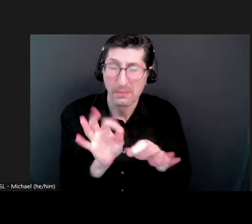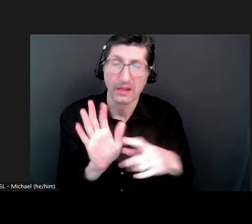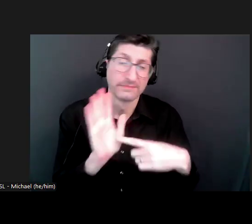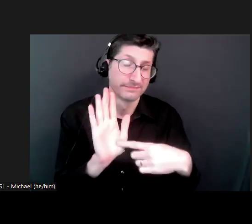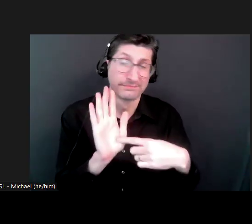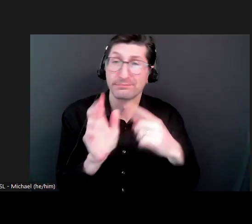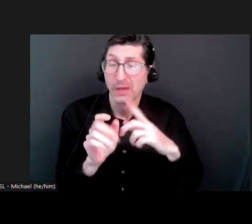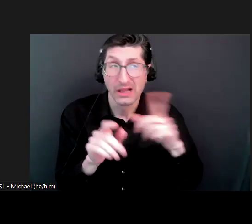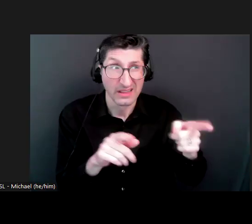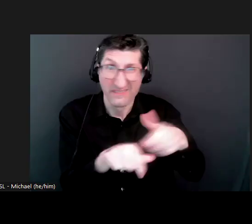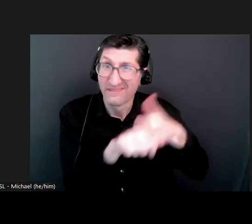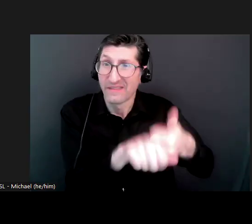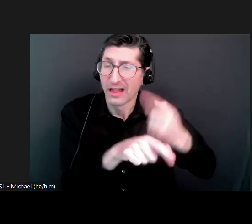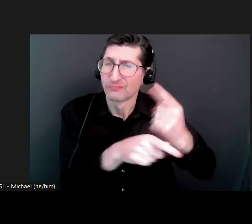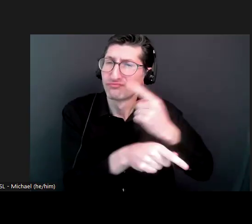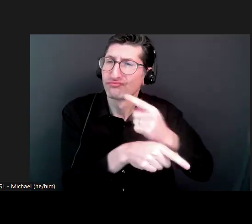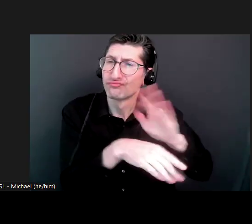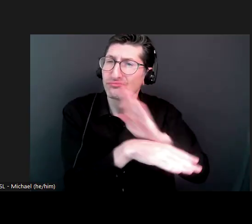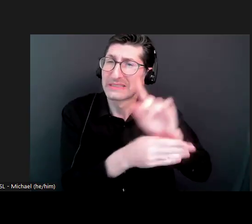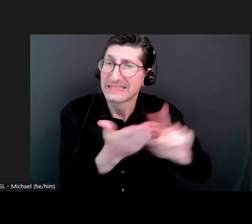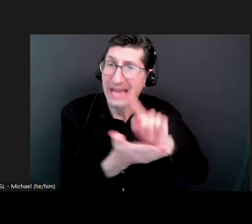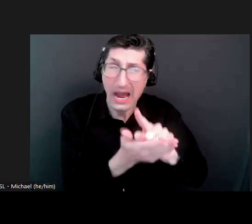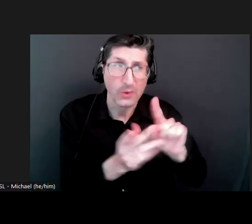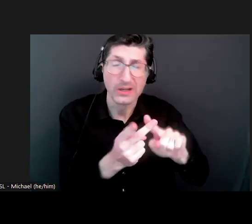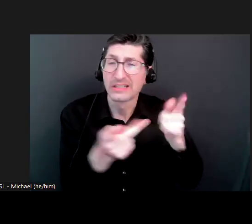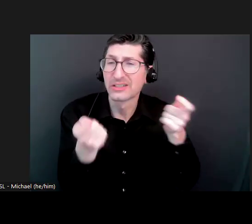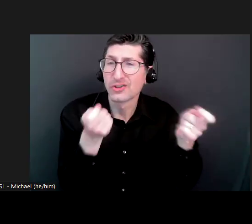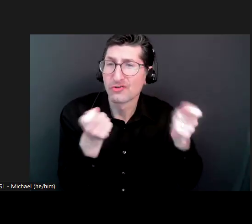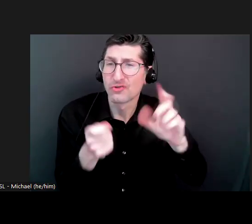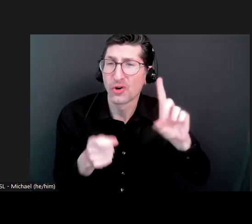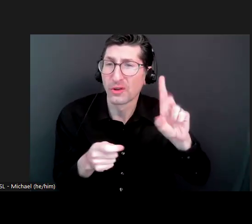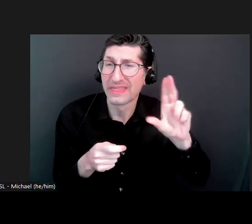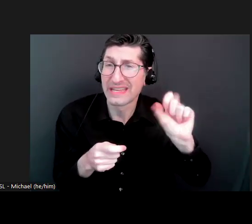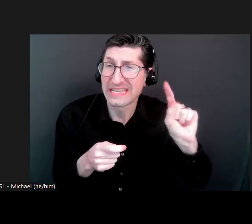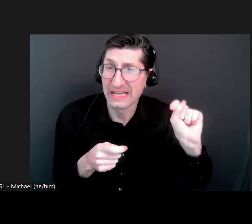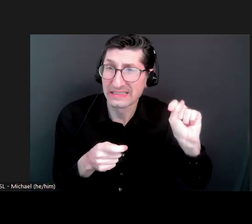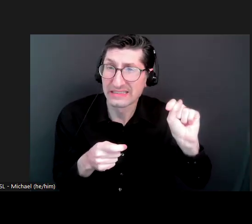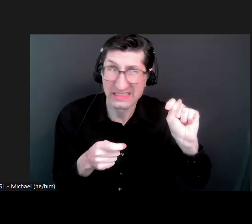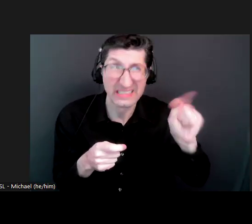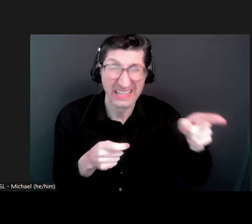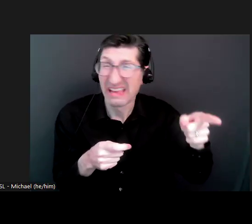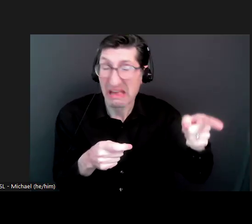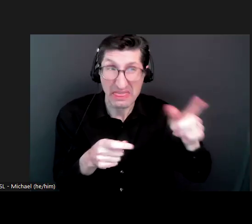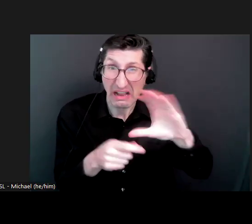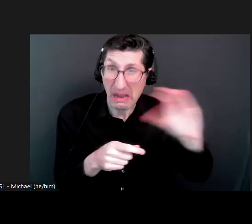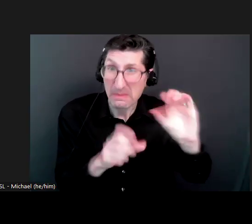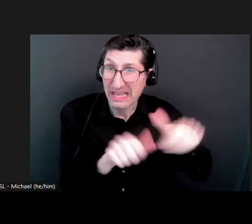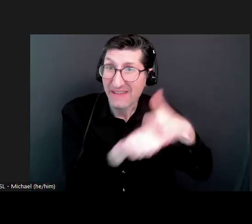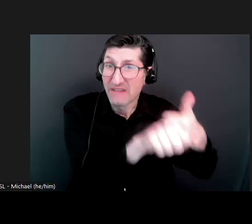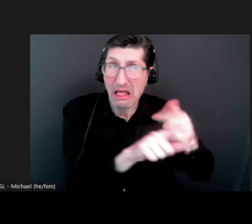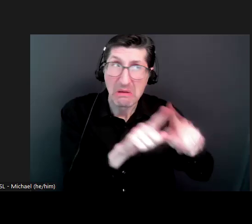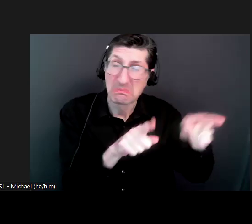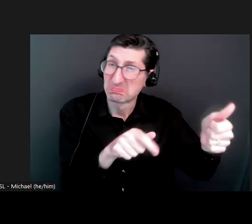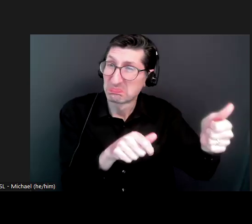normal working hours, dust control measures. This is not beyond the company's grasp. They just choose actively to not do